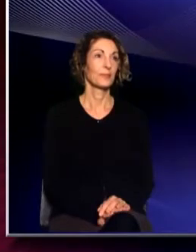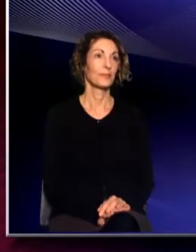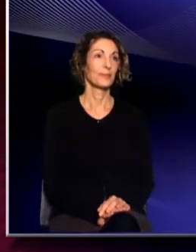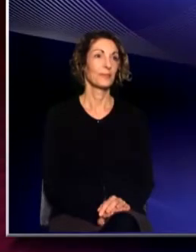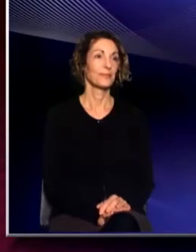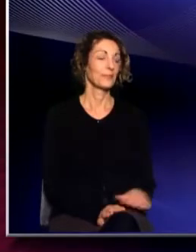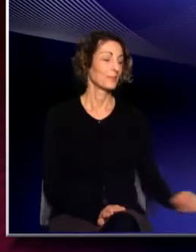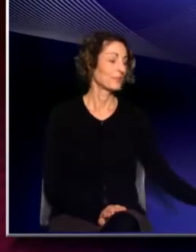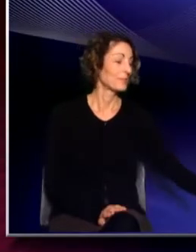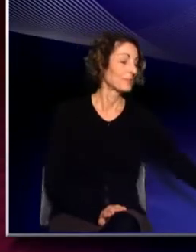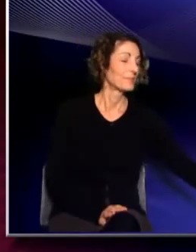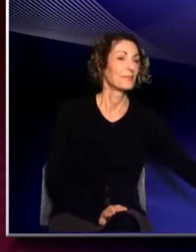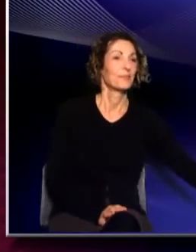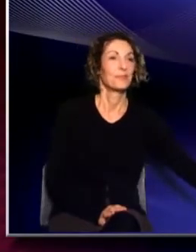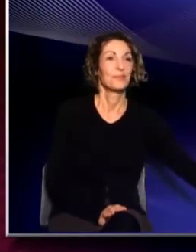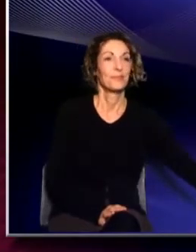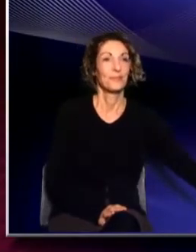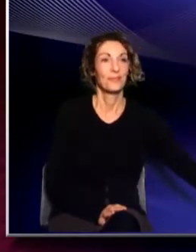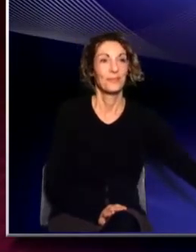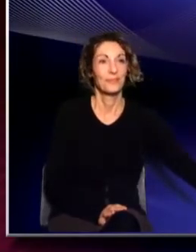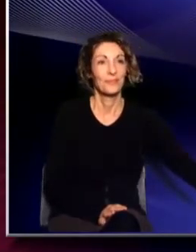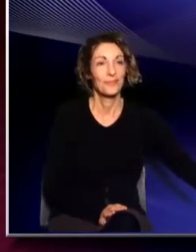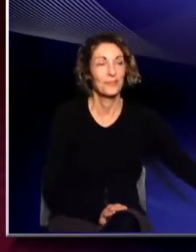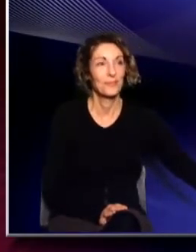you so much. Thank you.